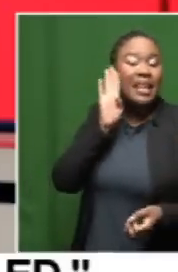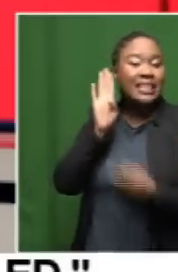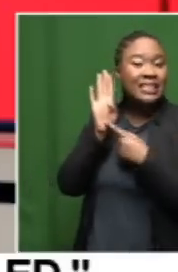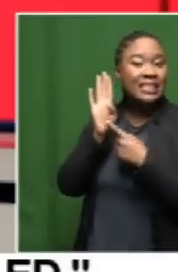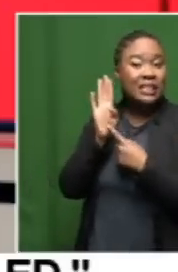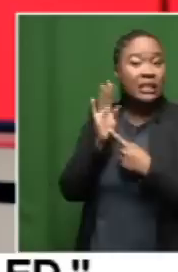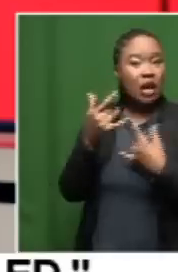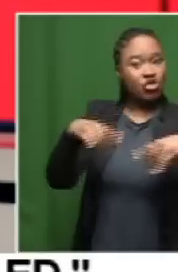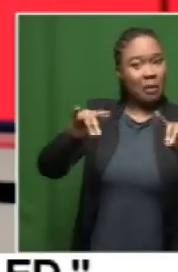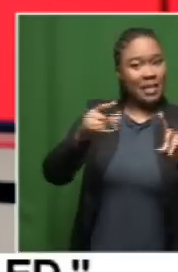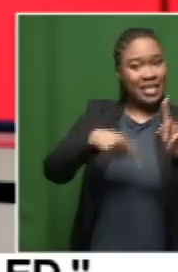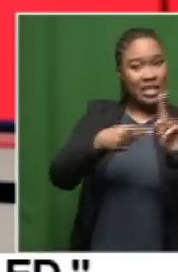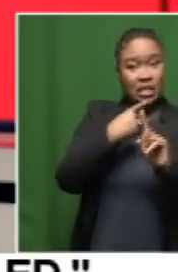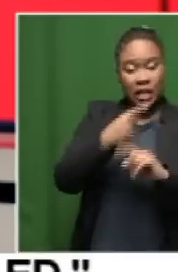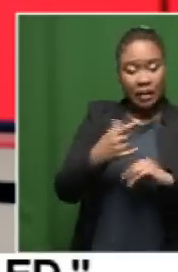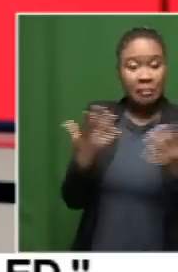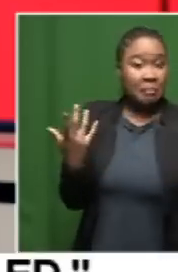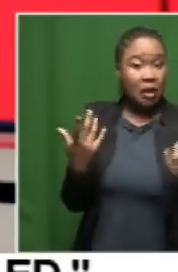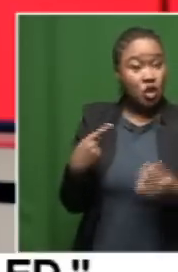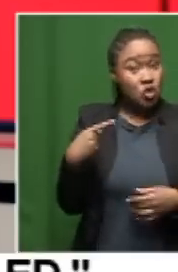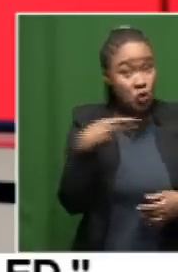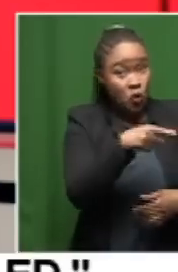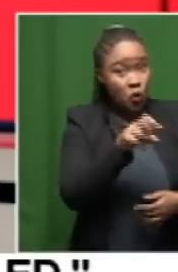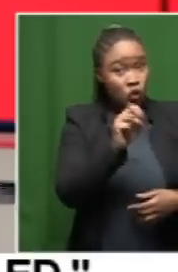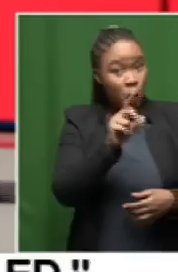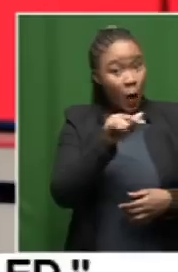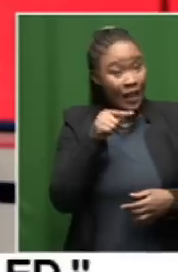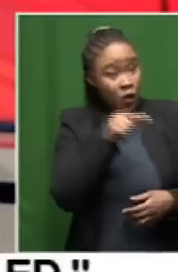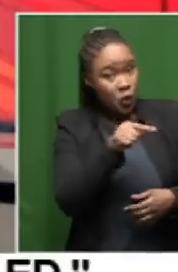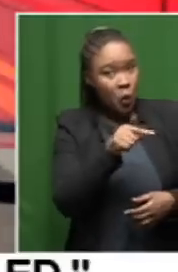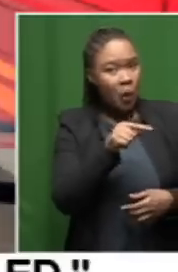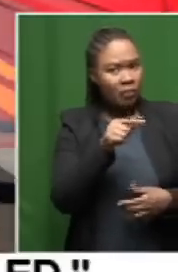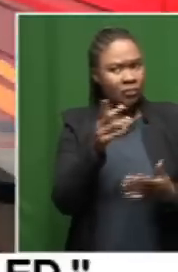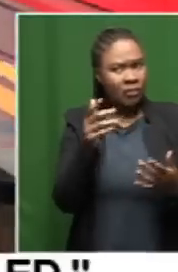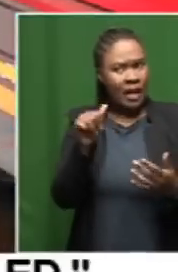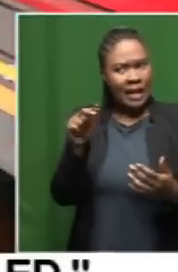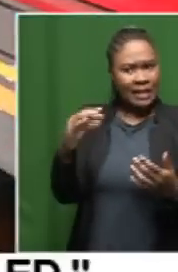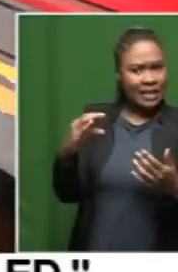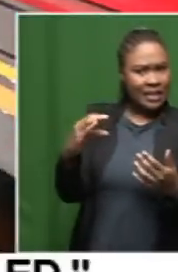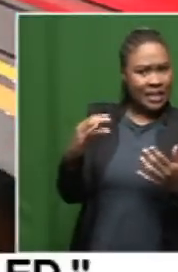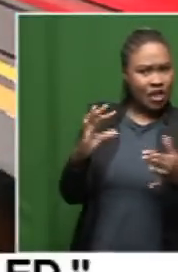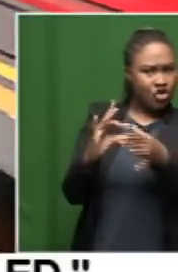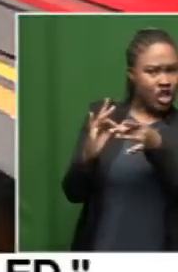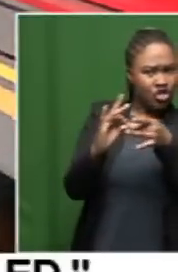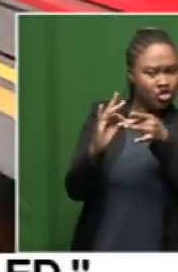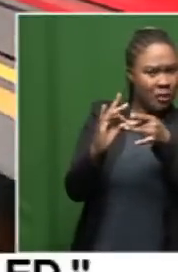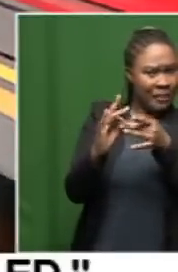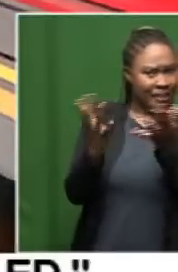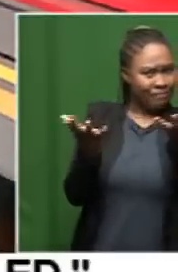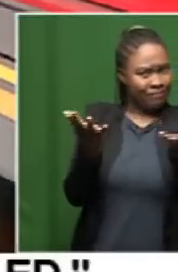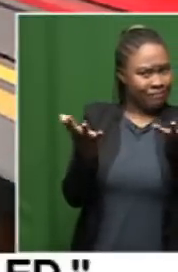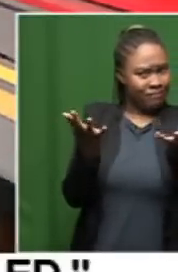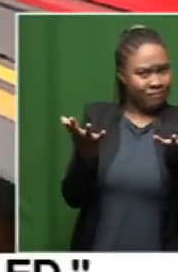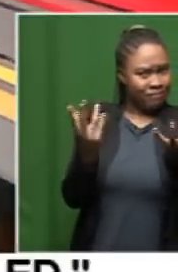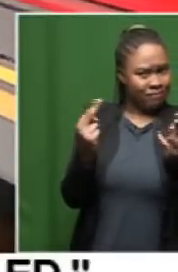now, came and also said that you need to reevaluate your relationship with the ANC. What is the